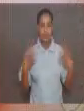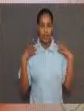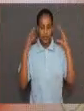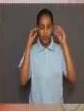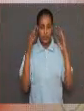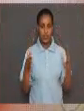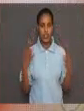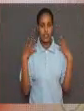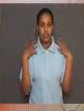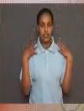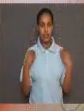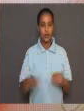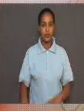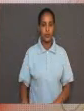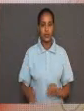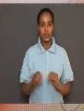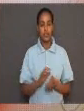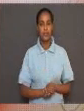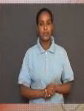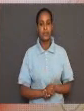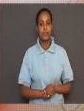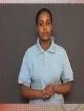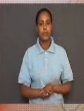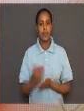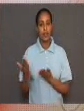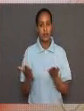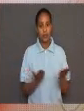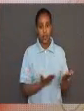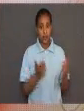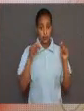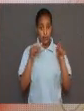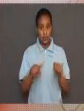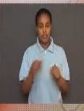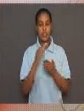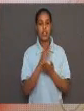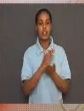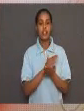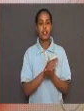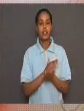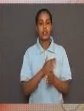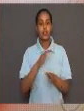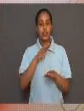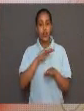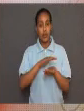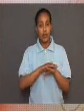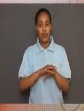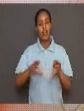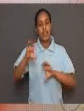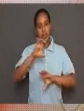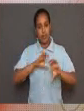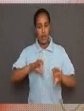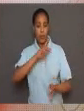Hello, teacher. Hello, students. Welcome to today's lesson on the